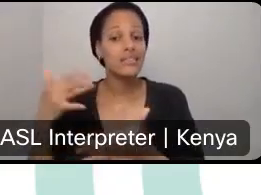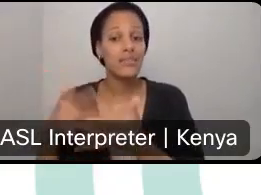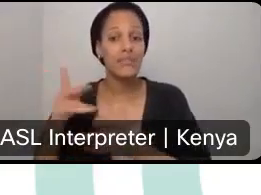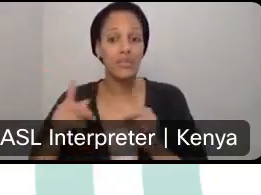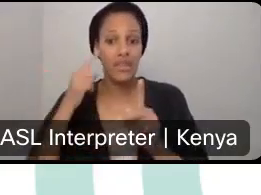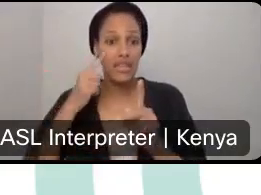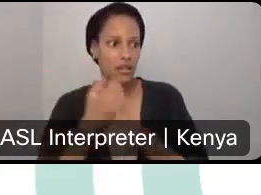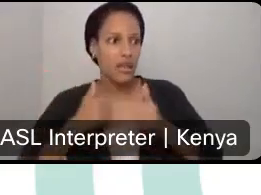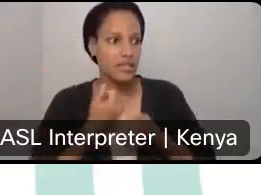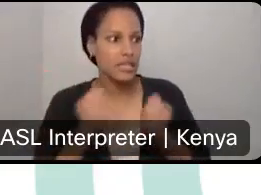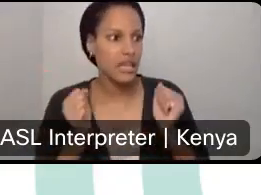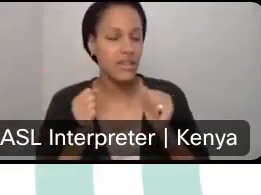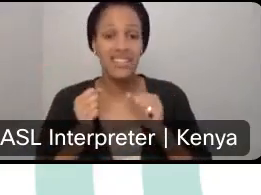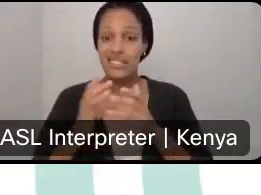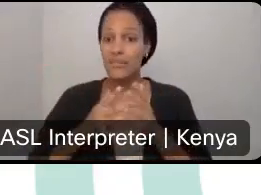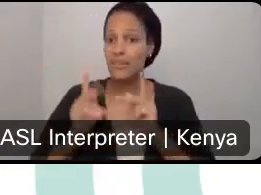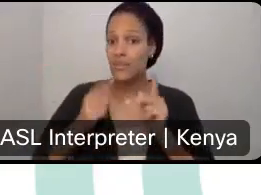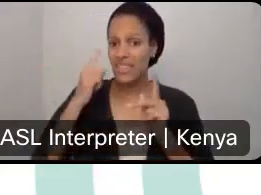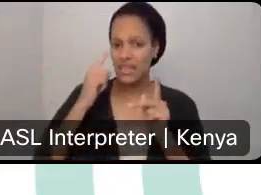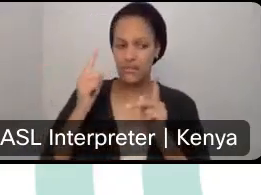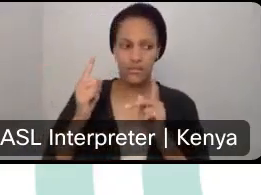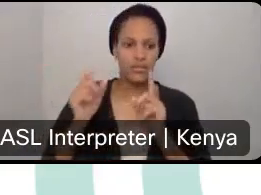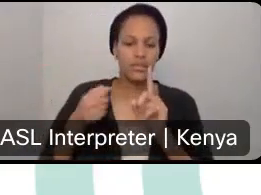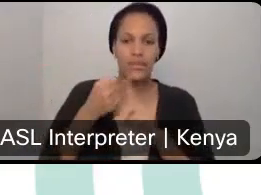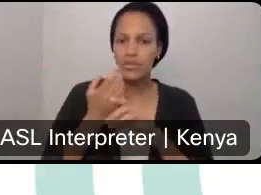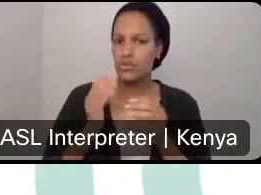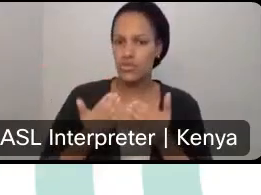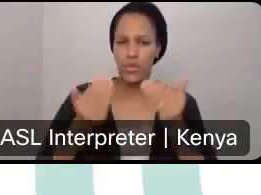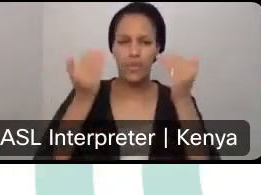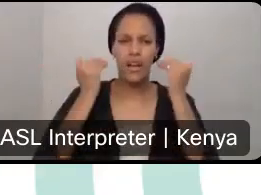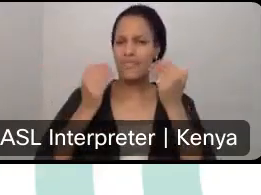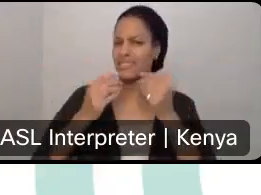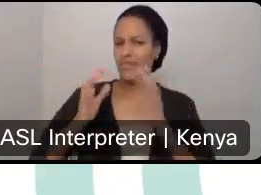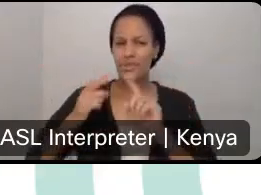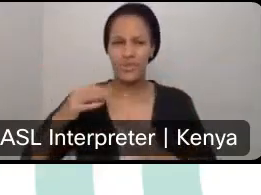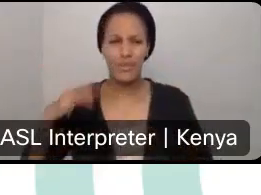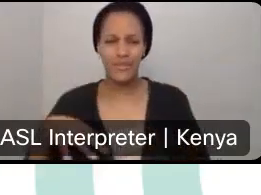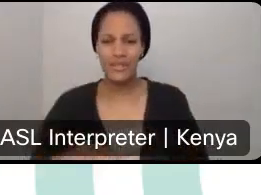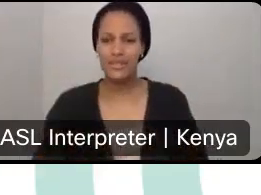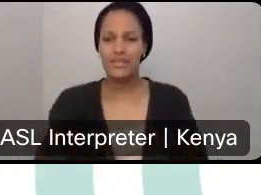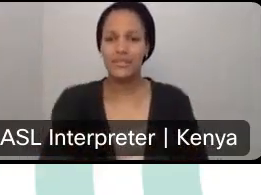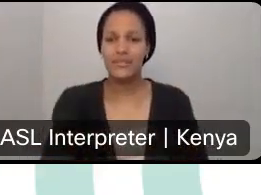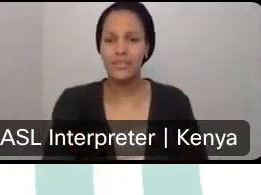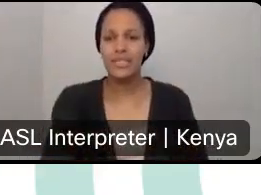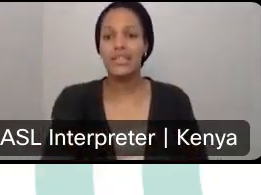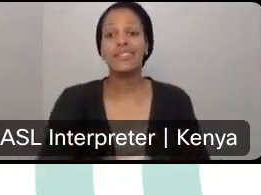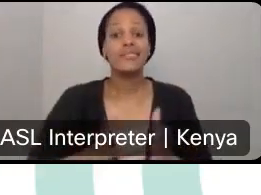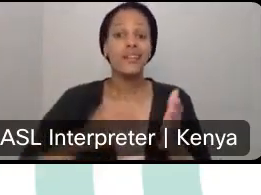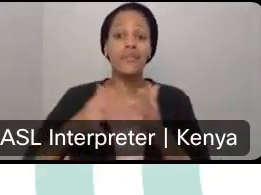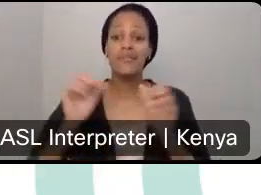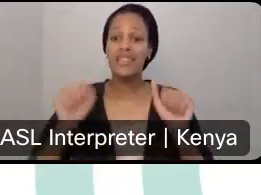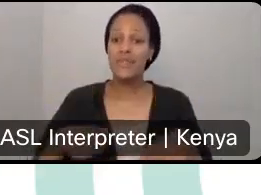people find the side effects to overwhelm any benefits. It can take years for a person to find